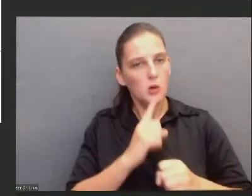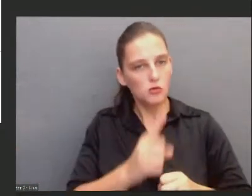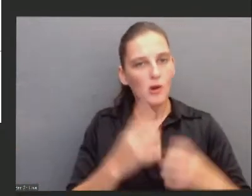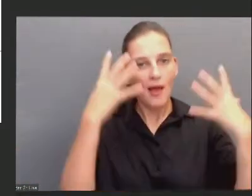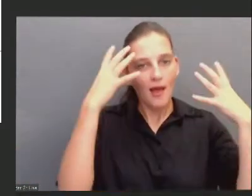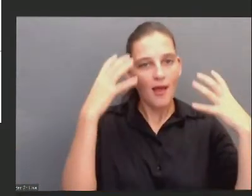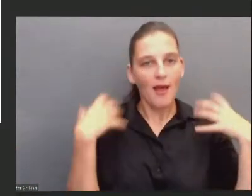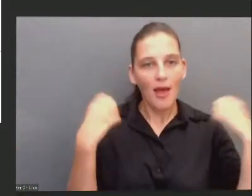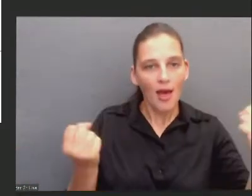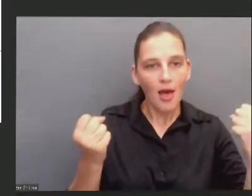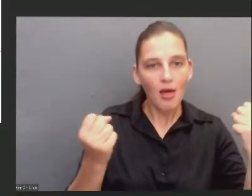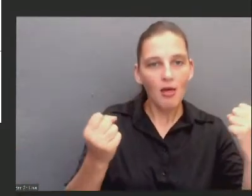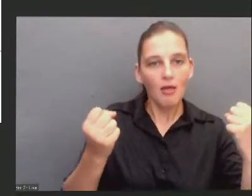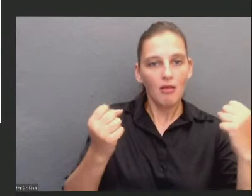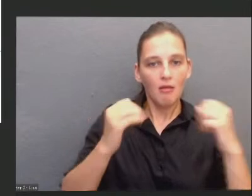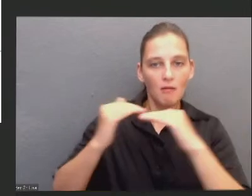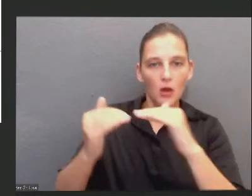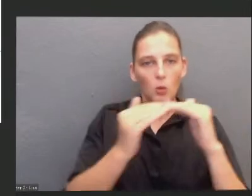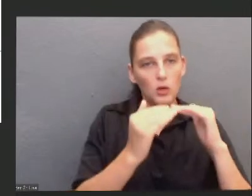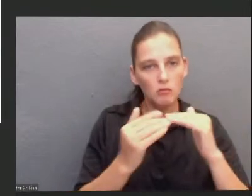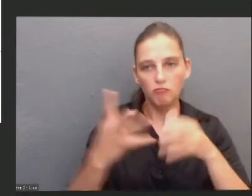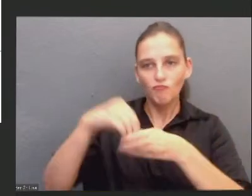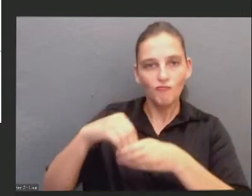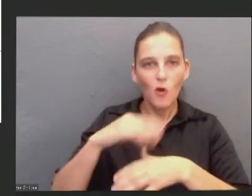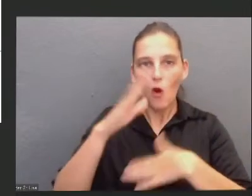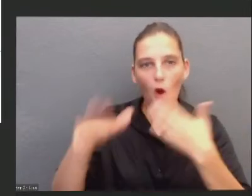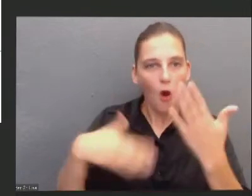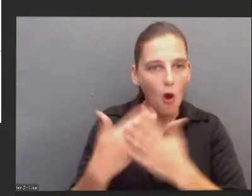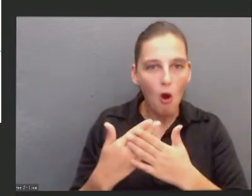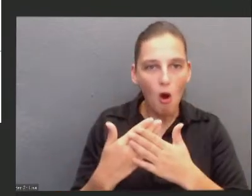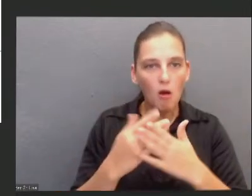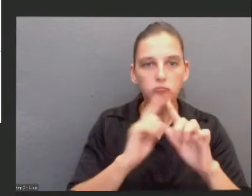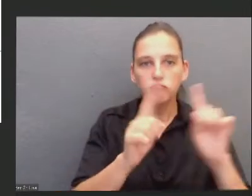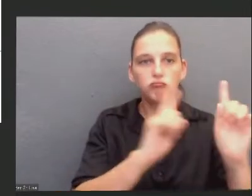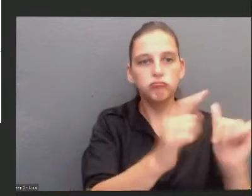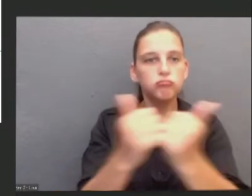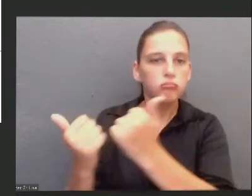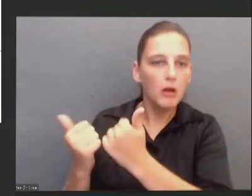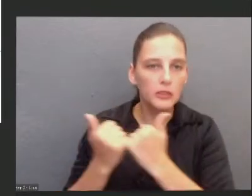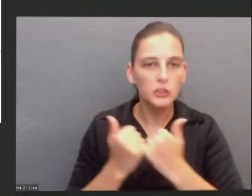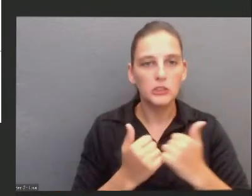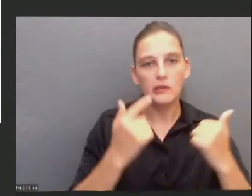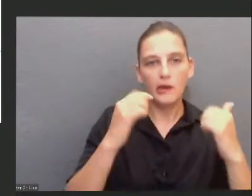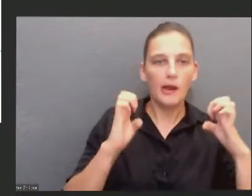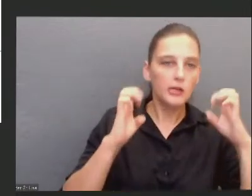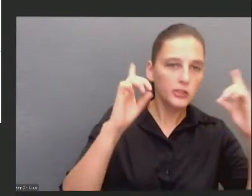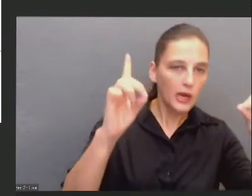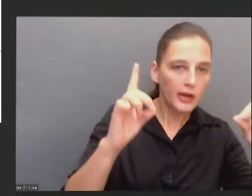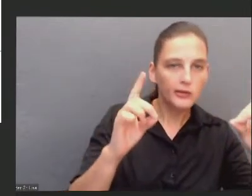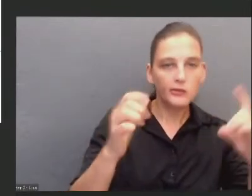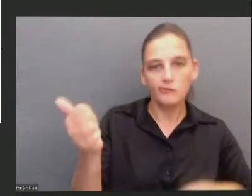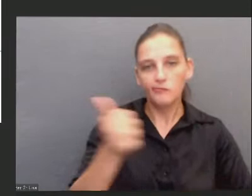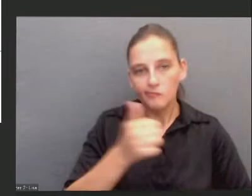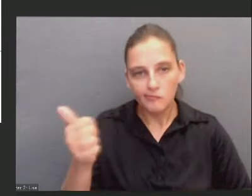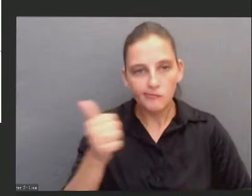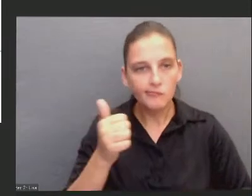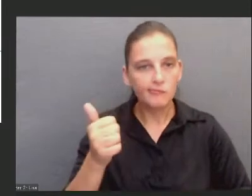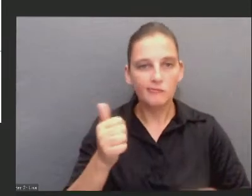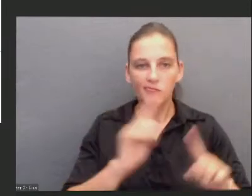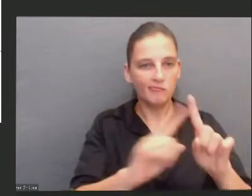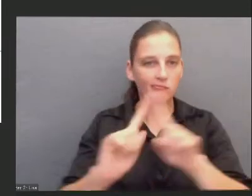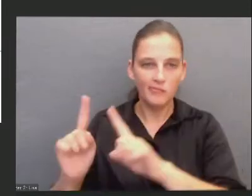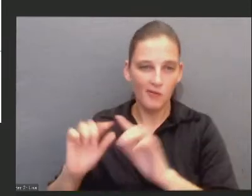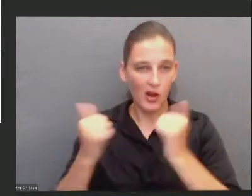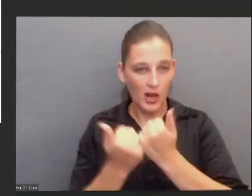education, about transportation, about housing, about so many areas that affect people's health and well-being. And finally,